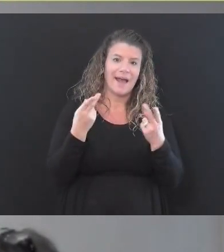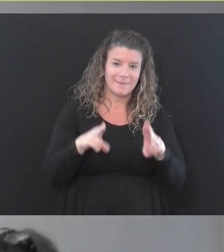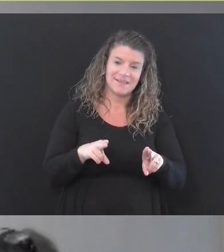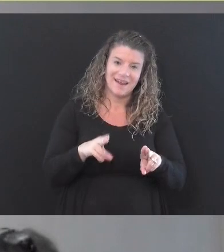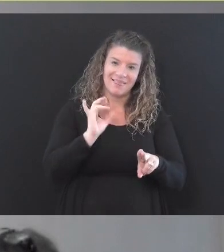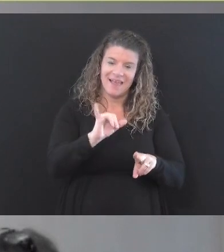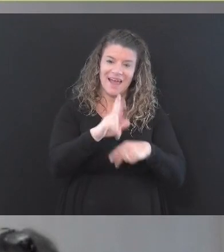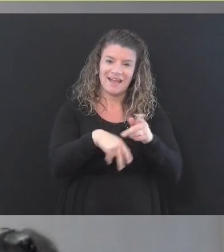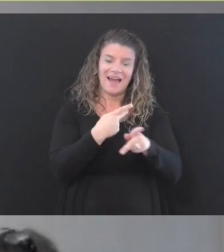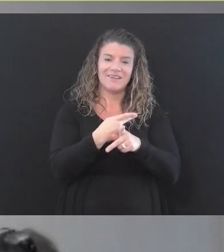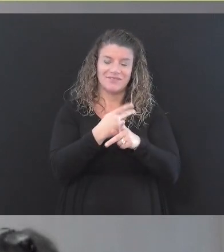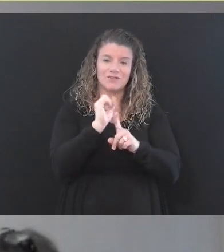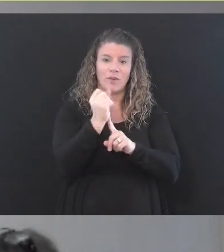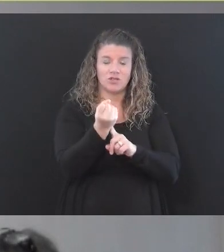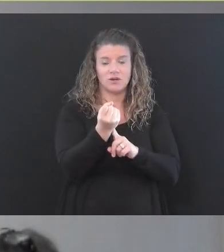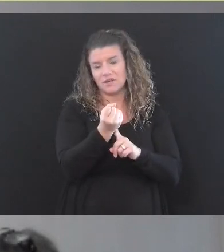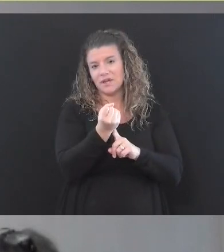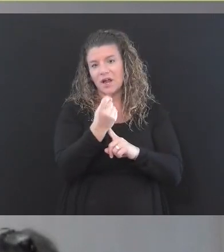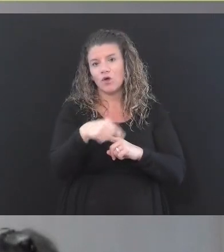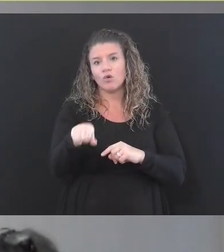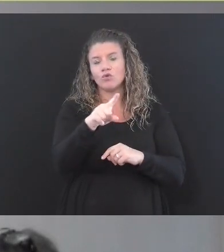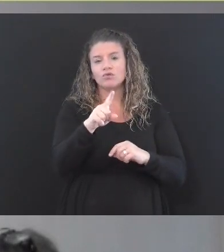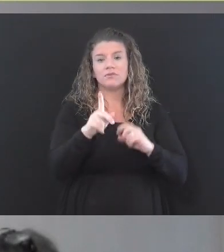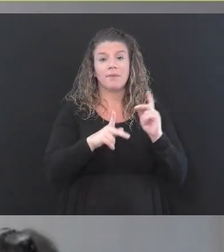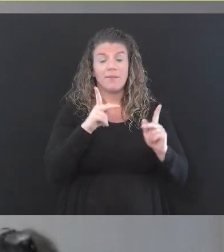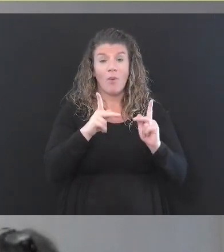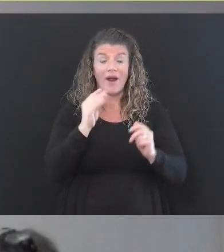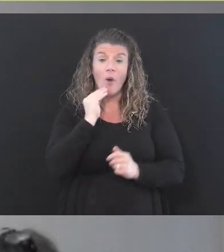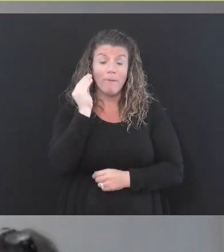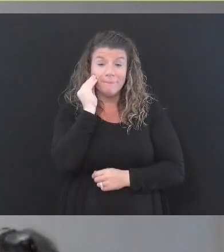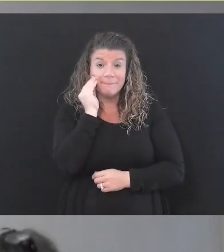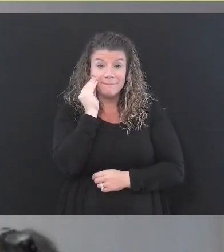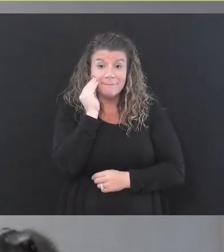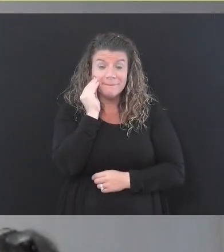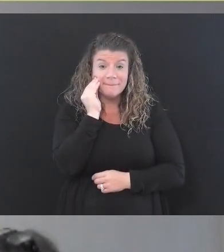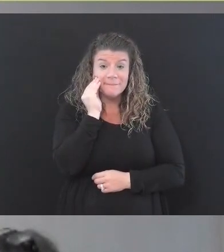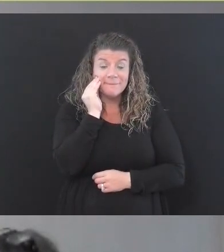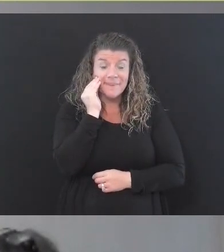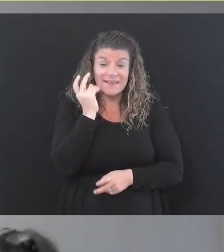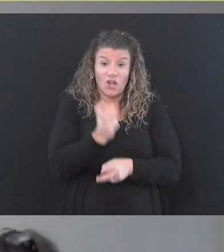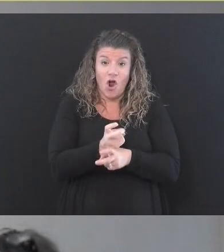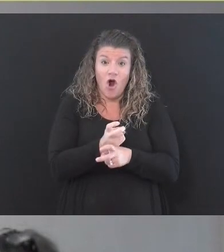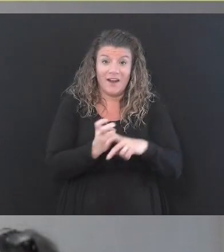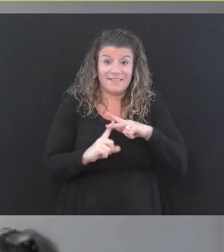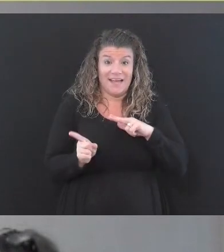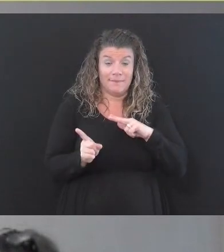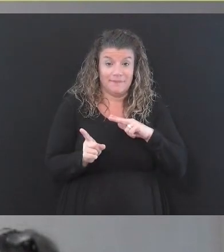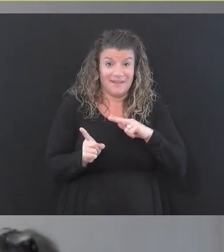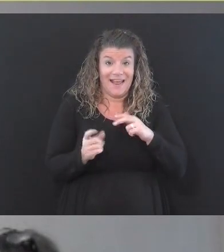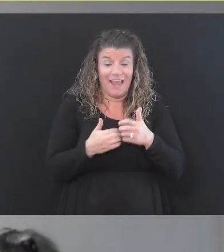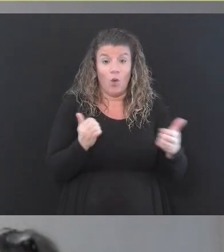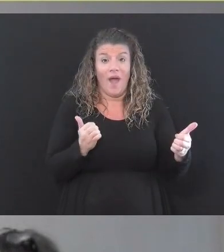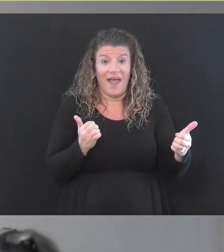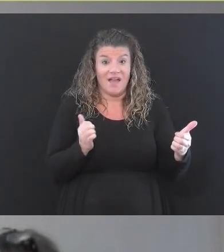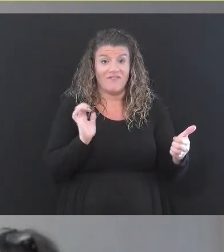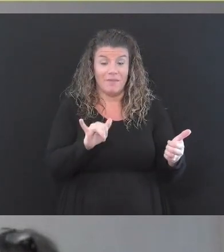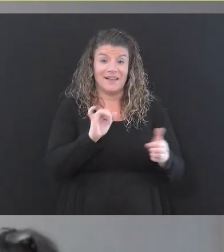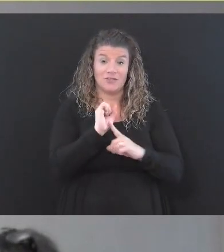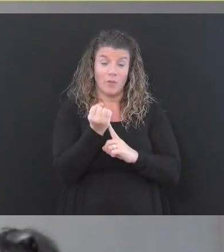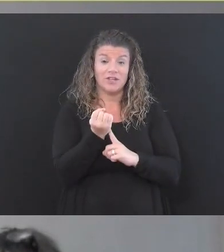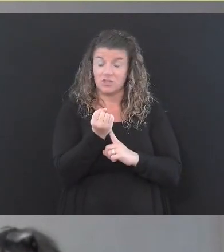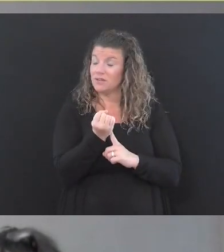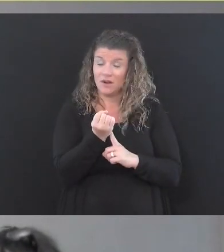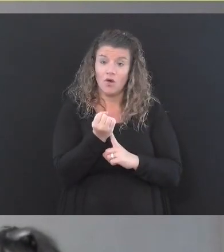of situation. Individuals are at home, and it's difficult to get out and away from those situations. We have